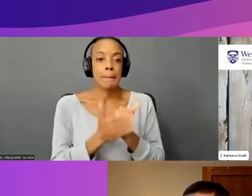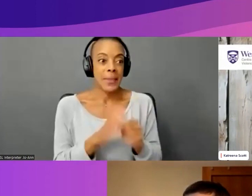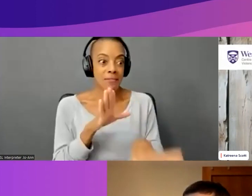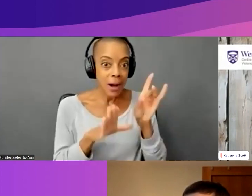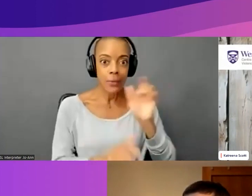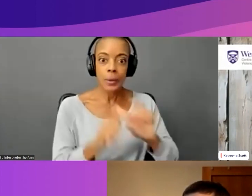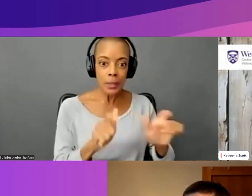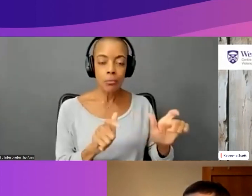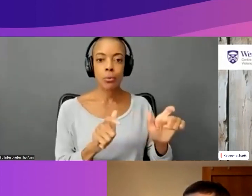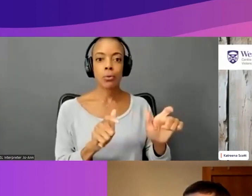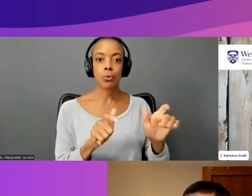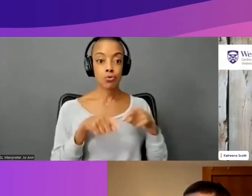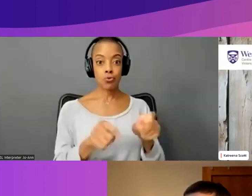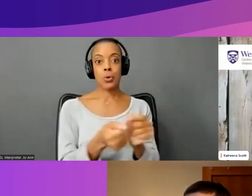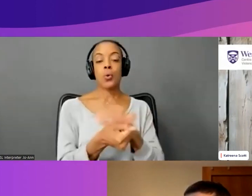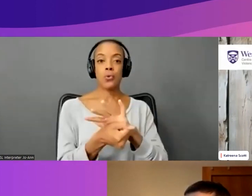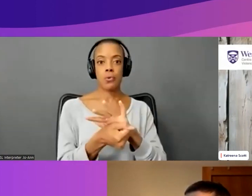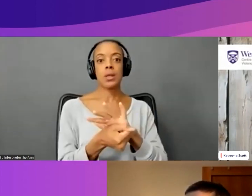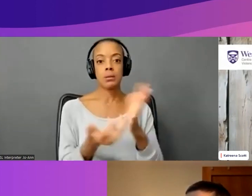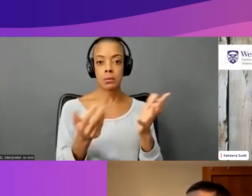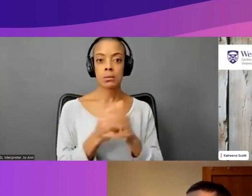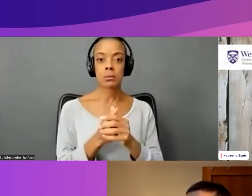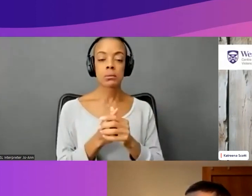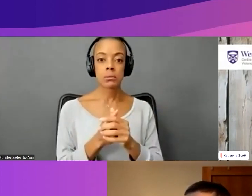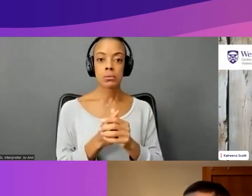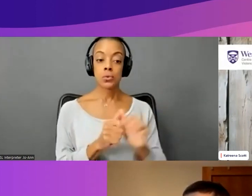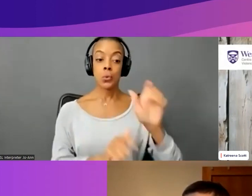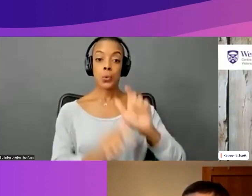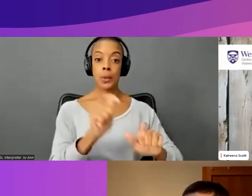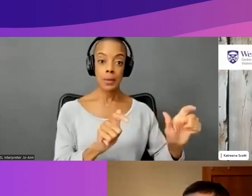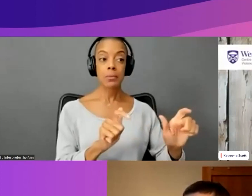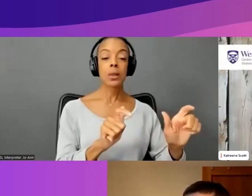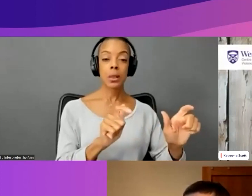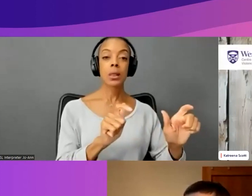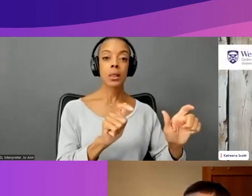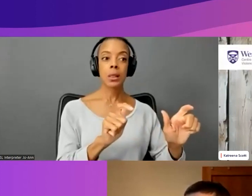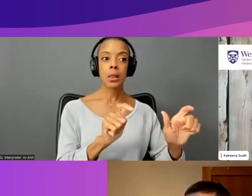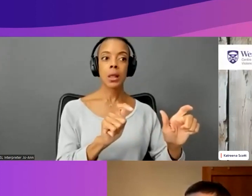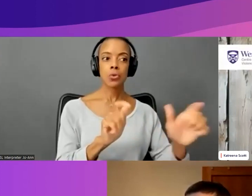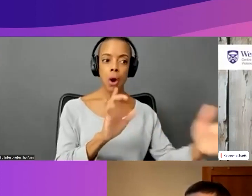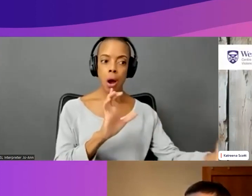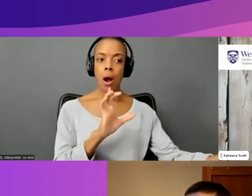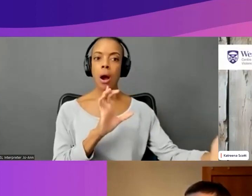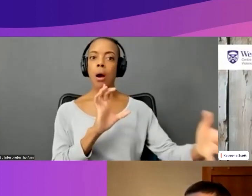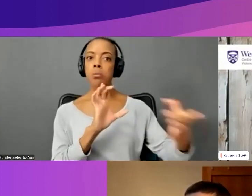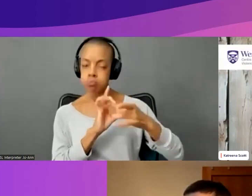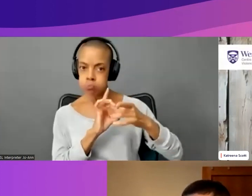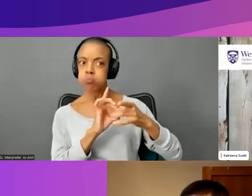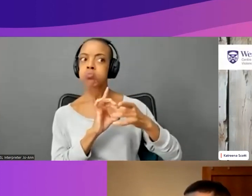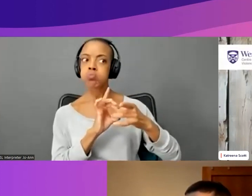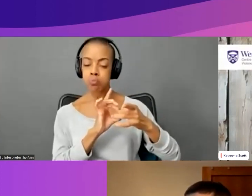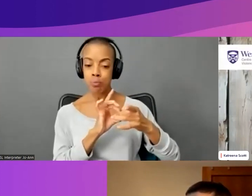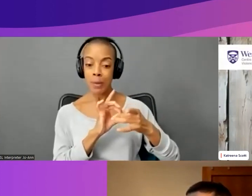did during the time of COVID. And so those individuals connect when they got to know me and the time came to do this